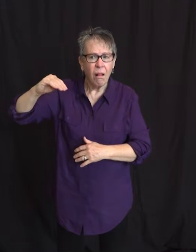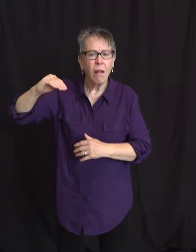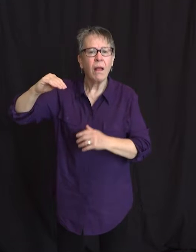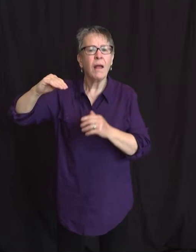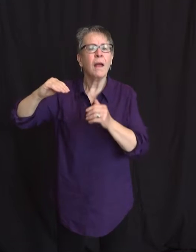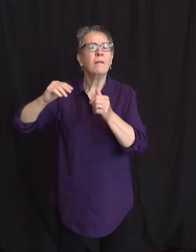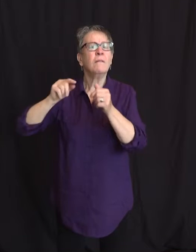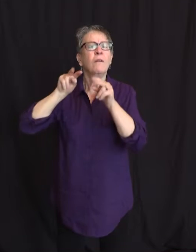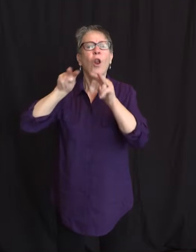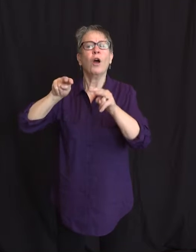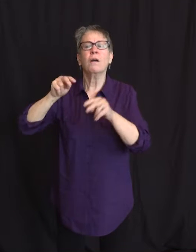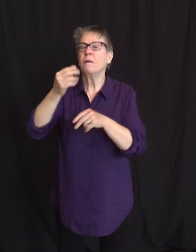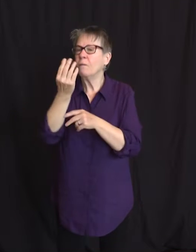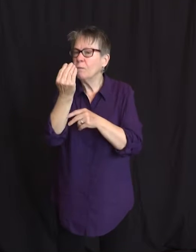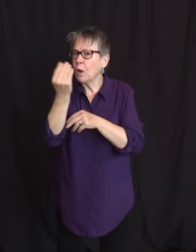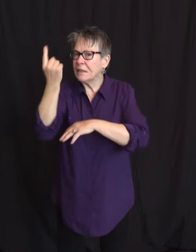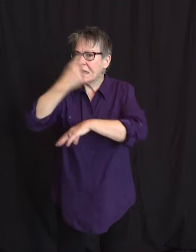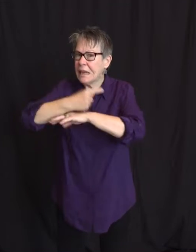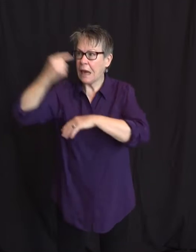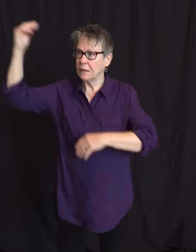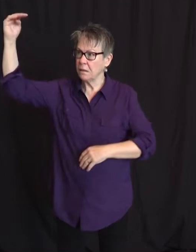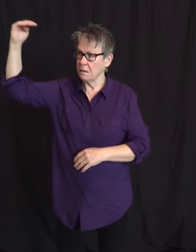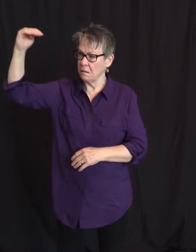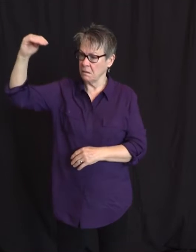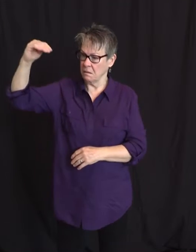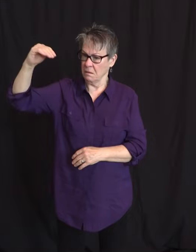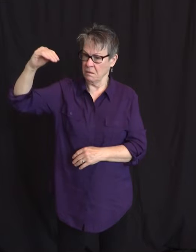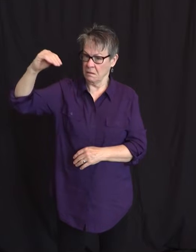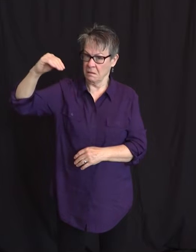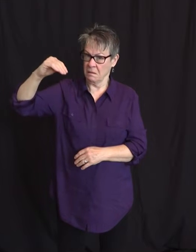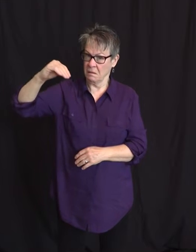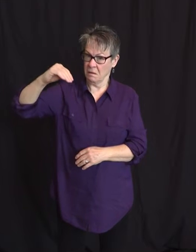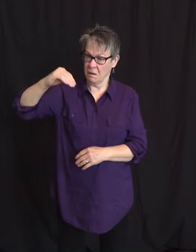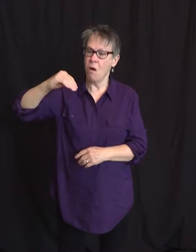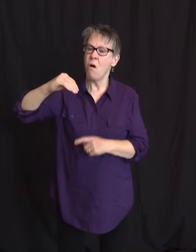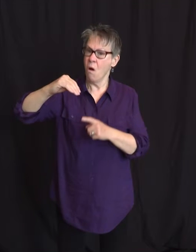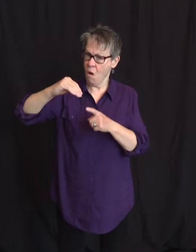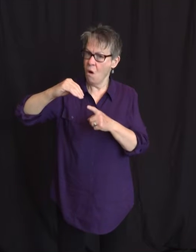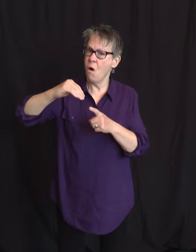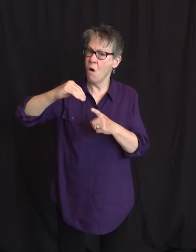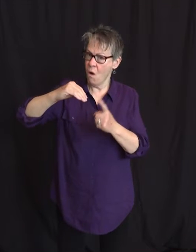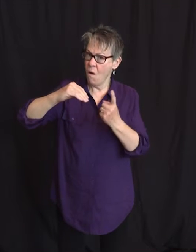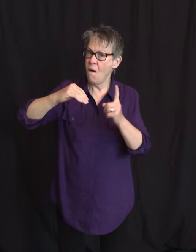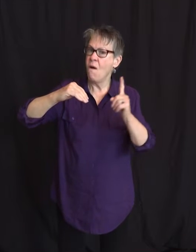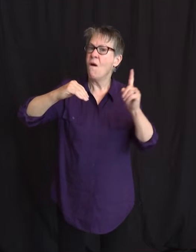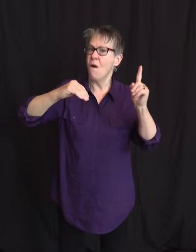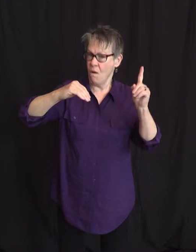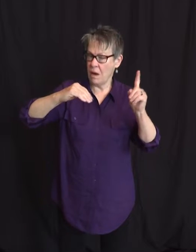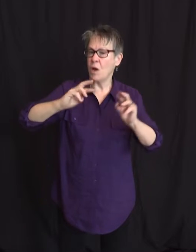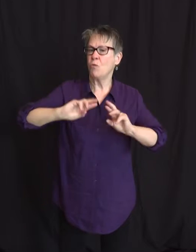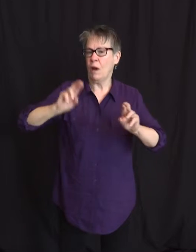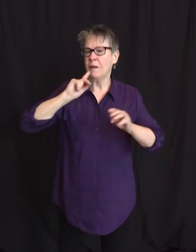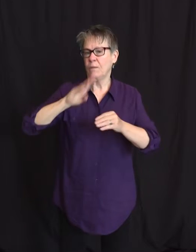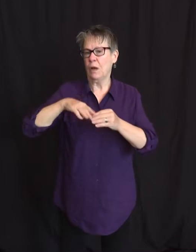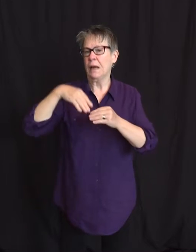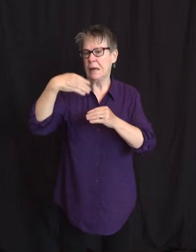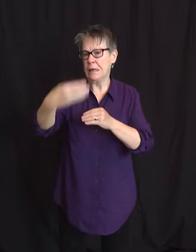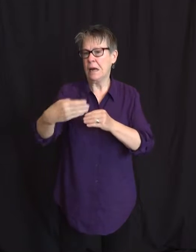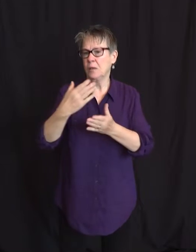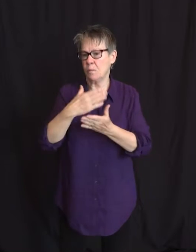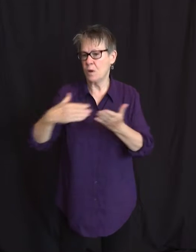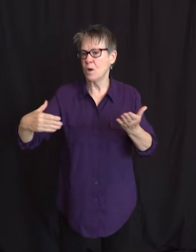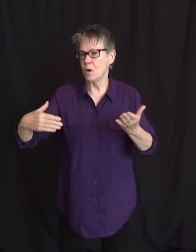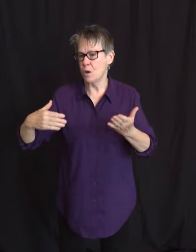fully functioning healthcare system ready to meet the challenges ahead. And it's not just our hospitals, but also